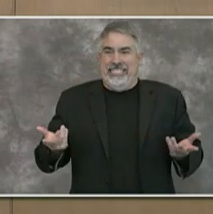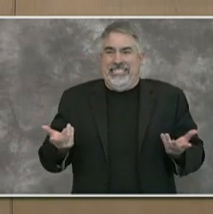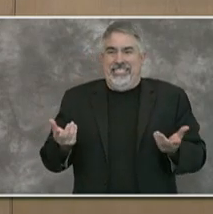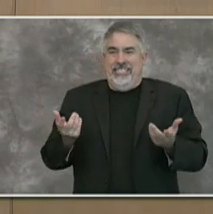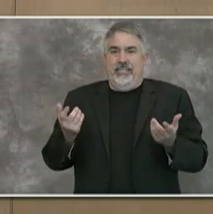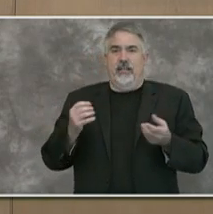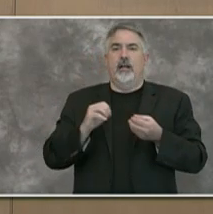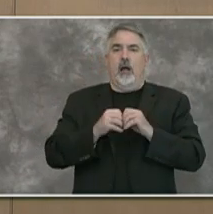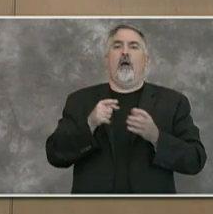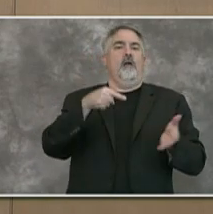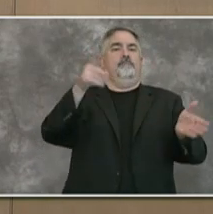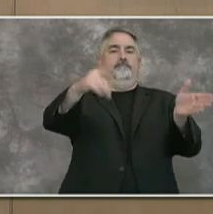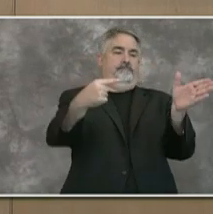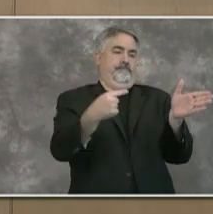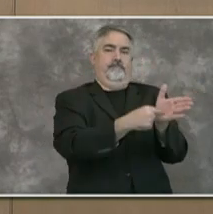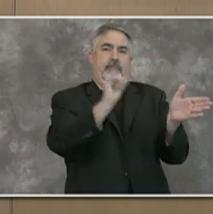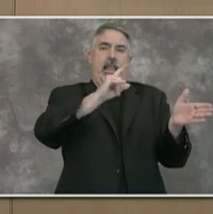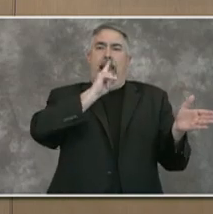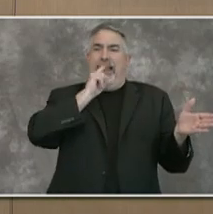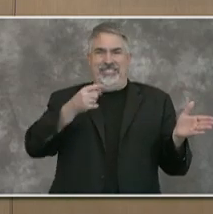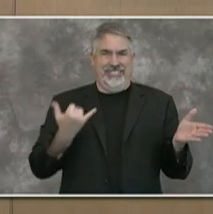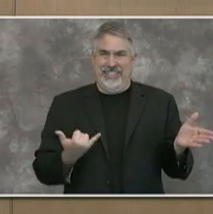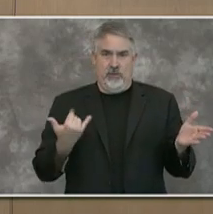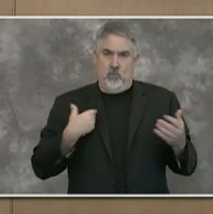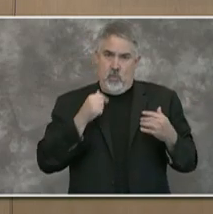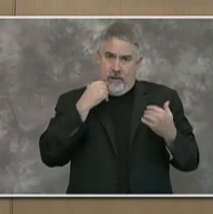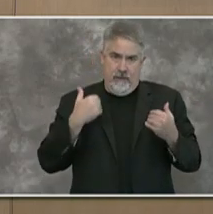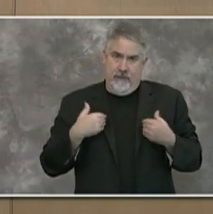we are following with the types of